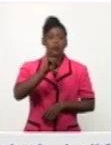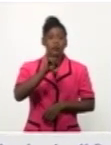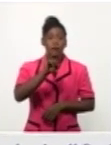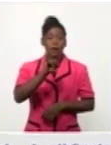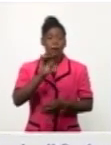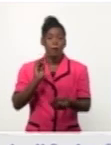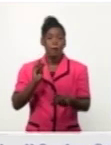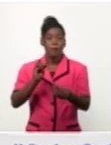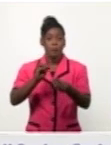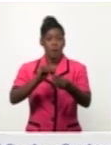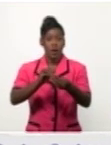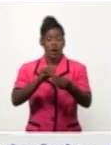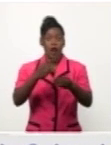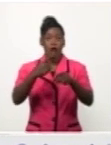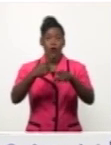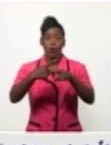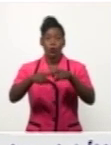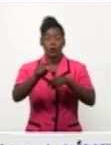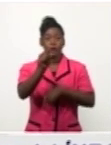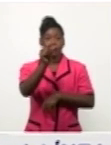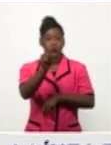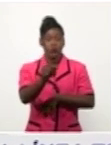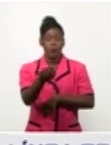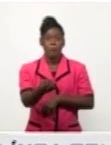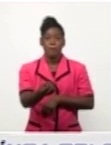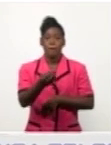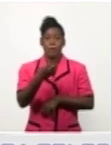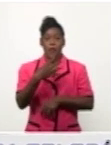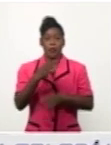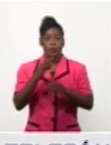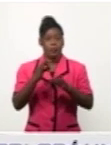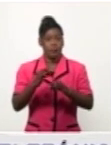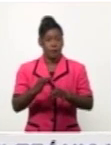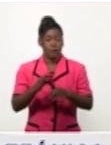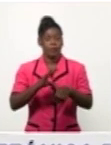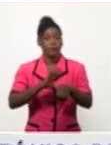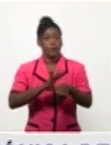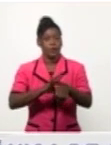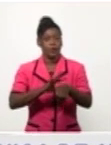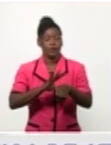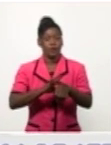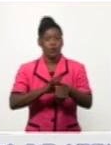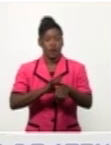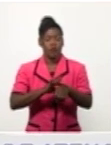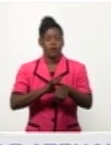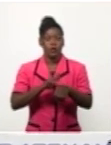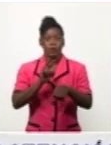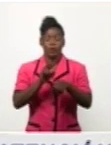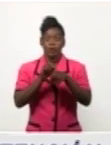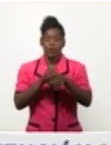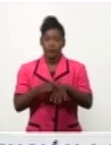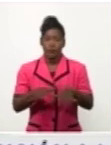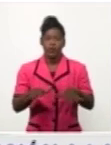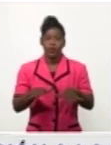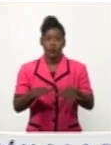Of the 11 cases, 6 are confirmed case contacts,